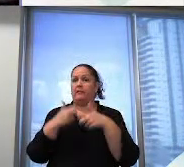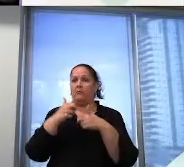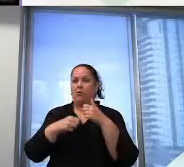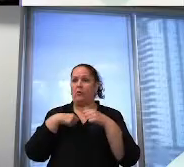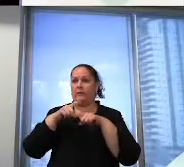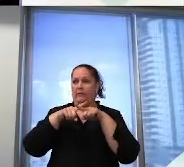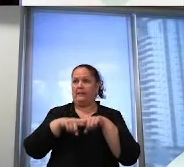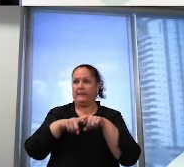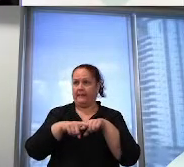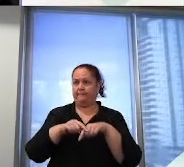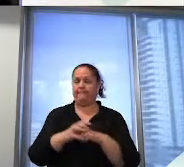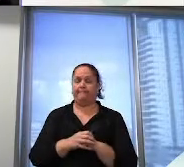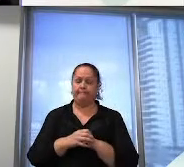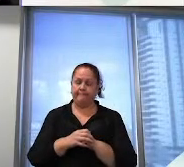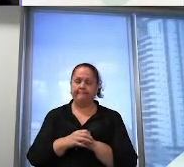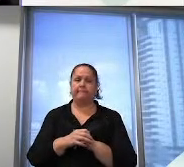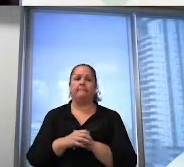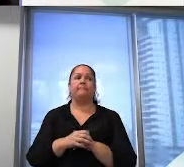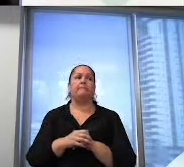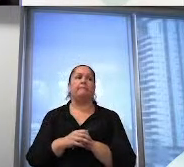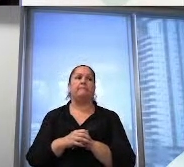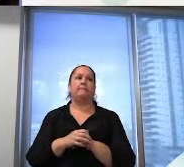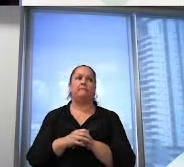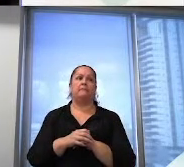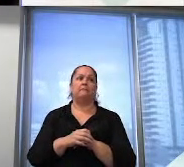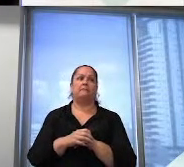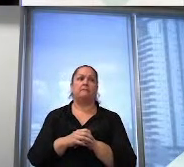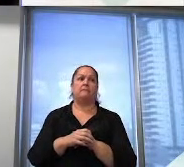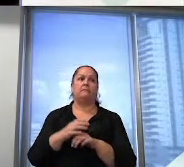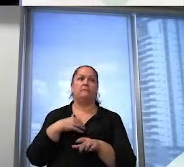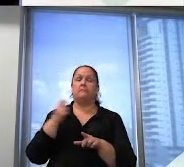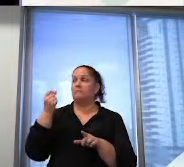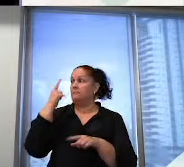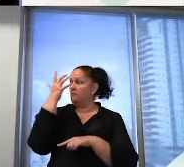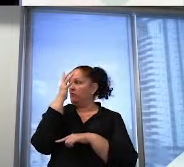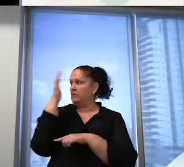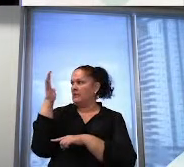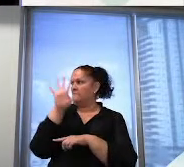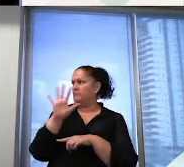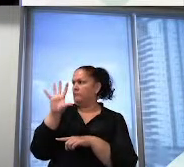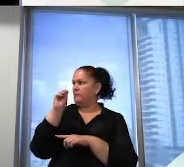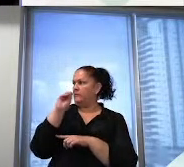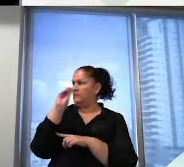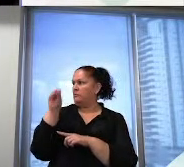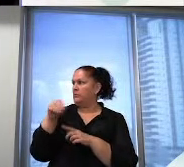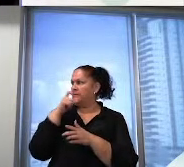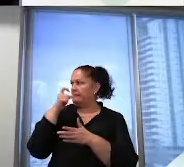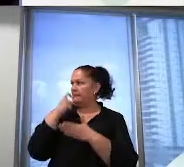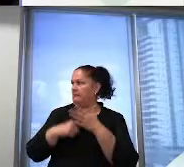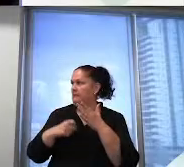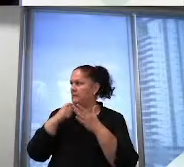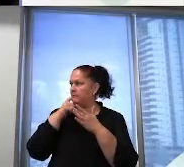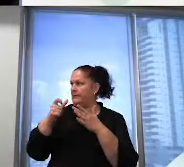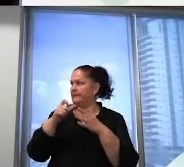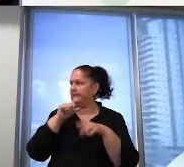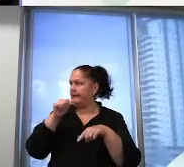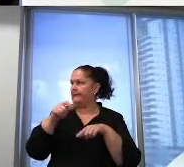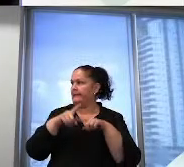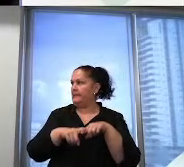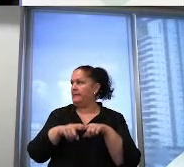a problem with reliability. And I understand that vegetation is 50% the cause of